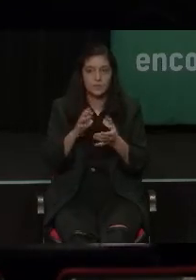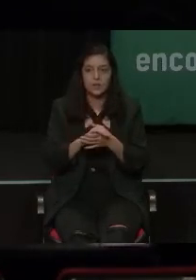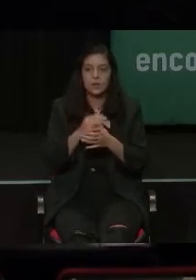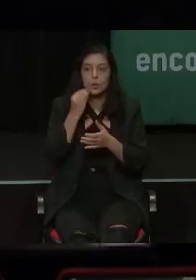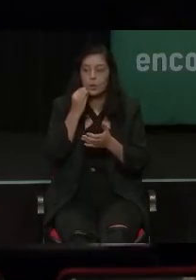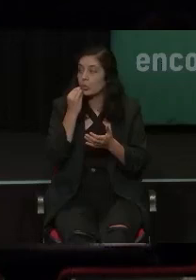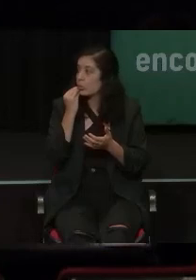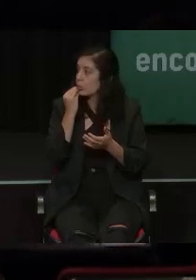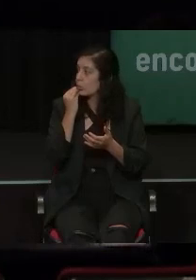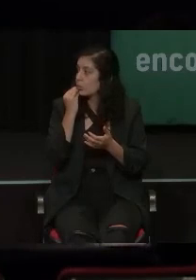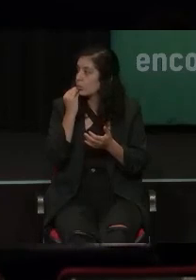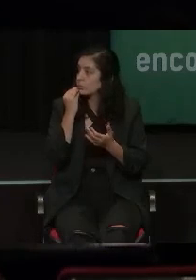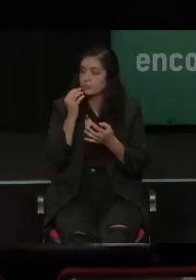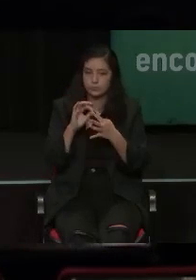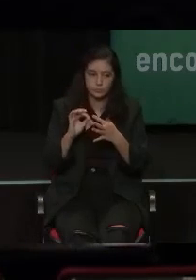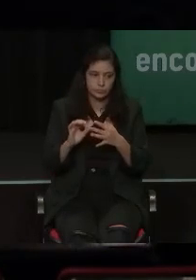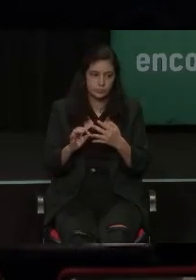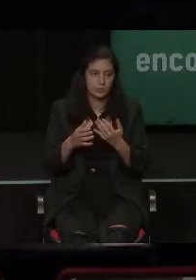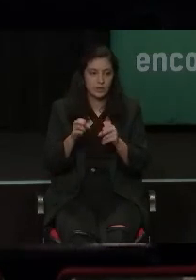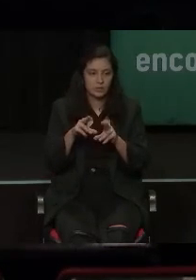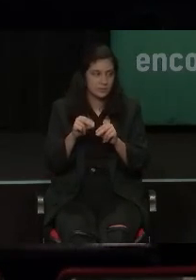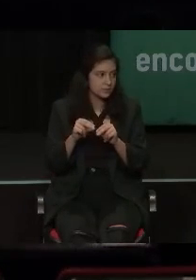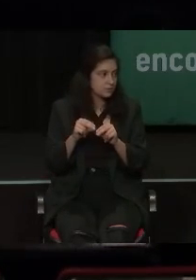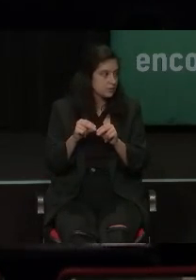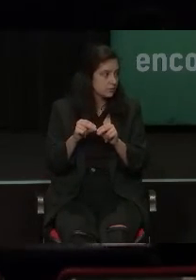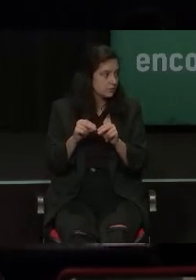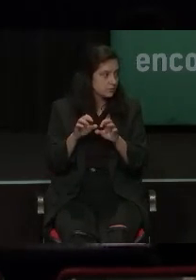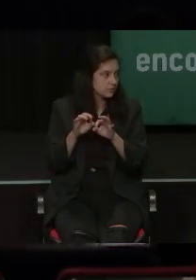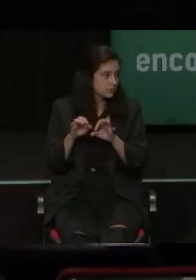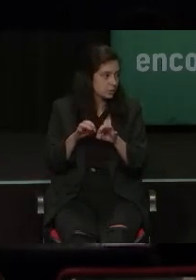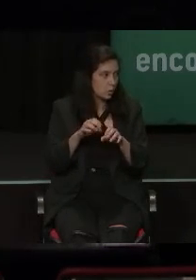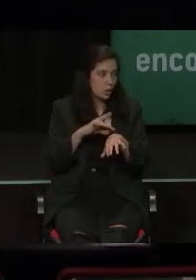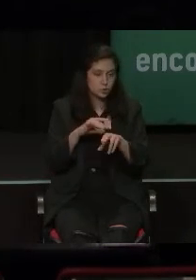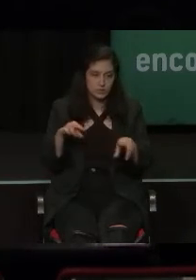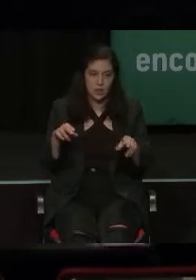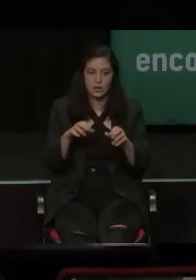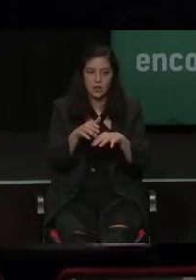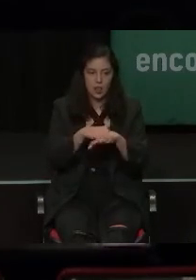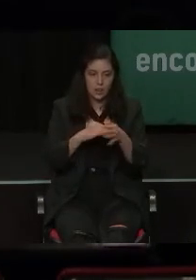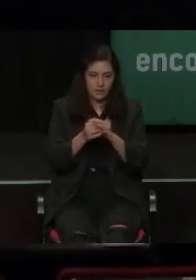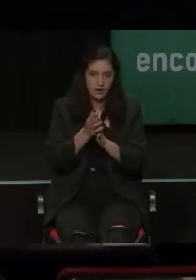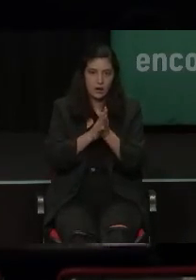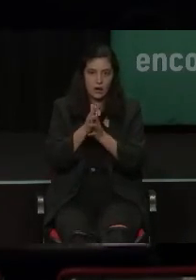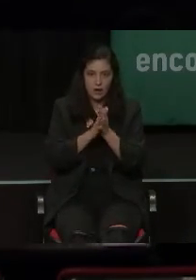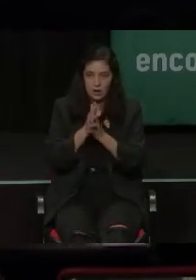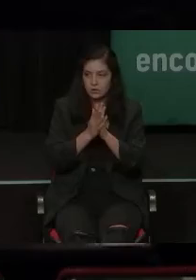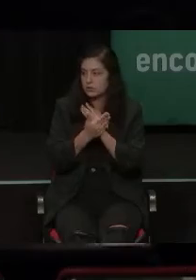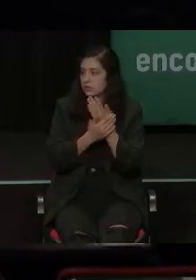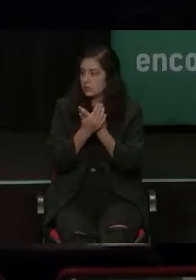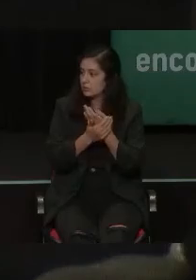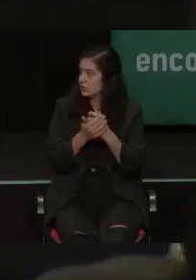They do measurements of hygiene, like in hospital, washing